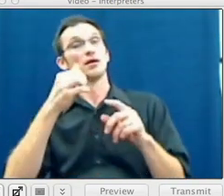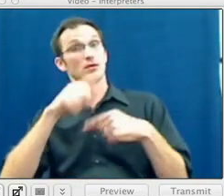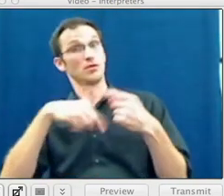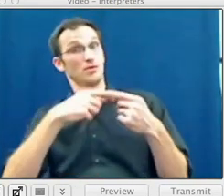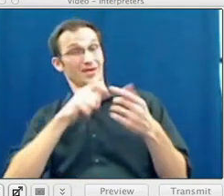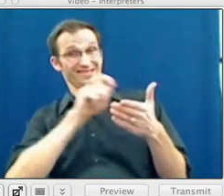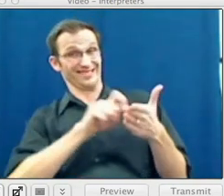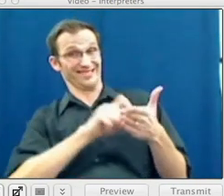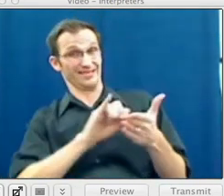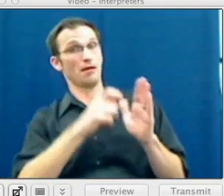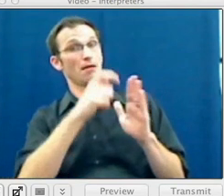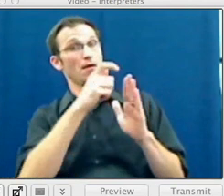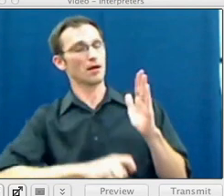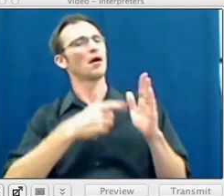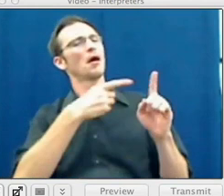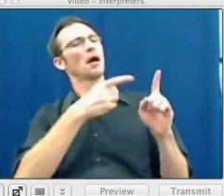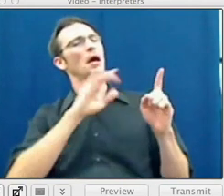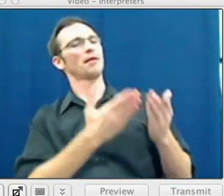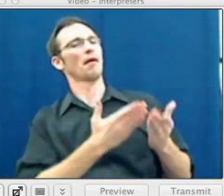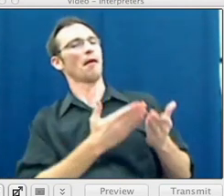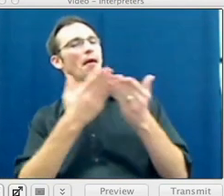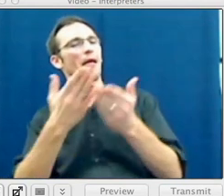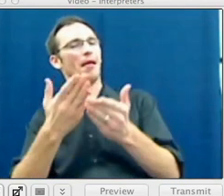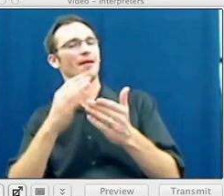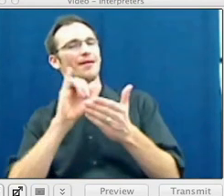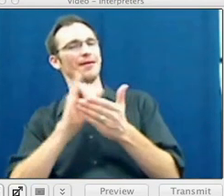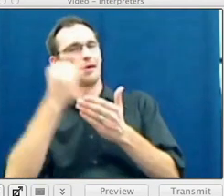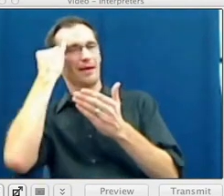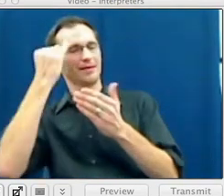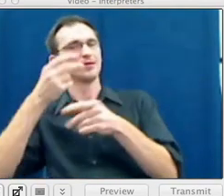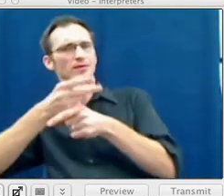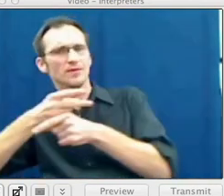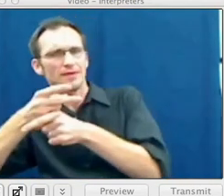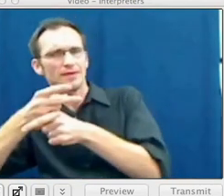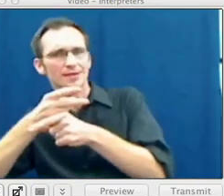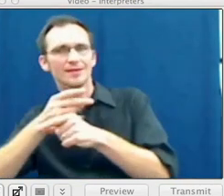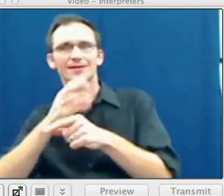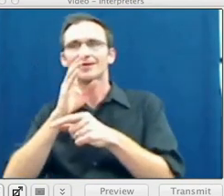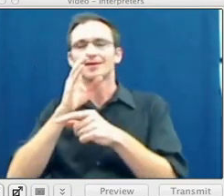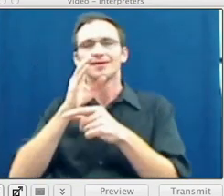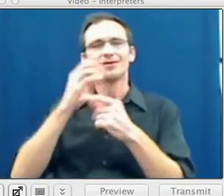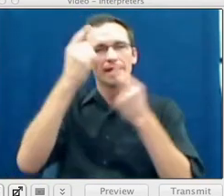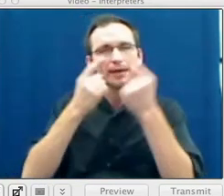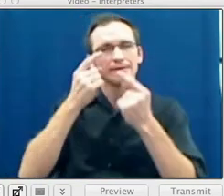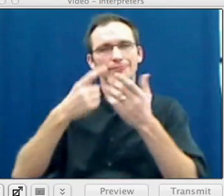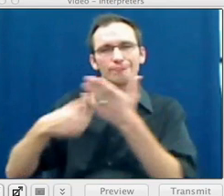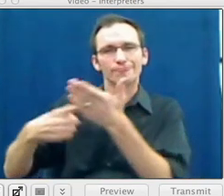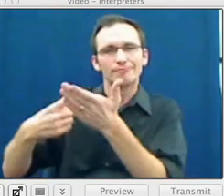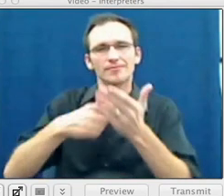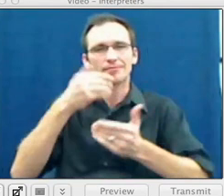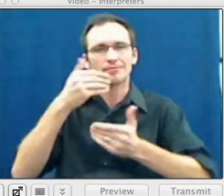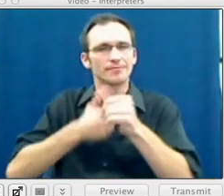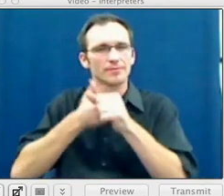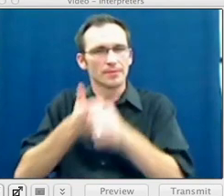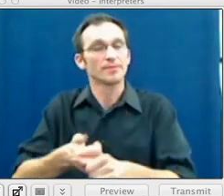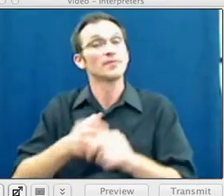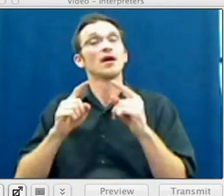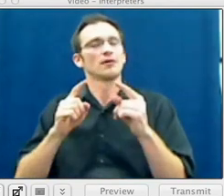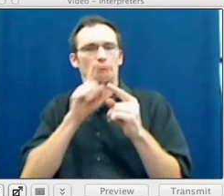article he doesn't particularly talk about supervision or reflective practice directly. But in essence, this quote really